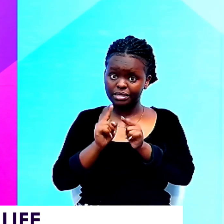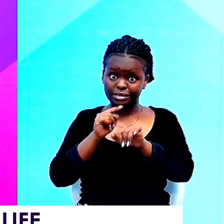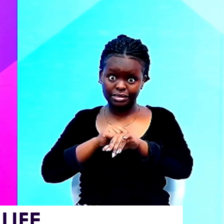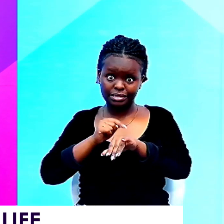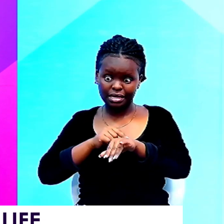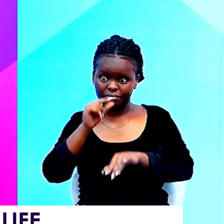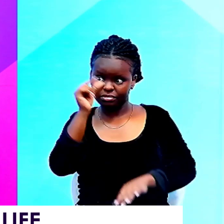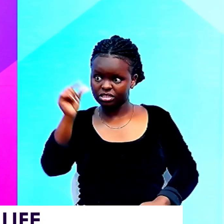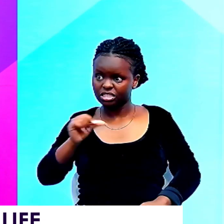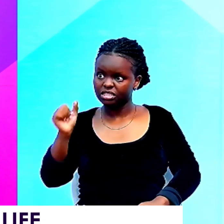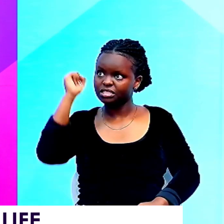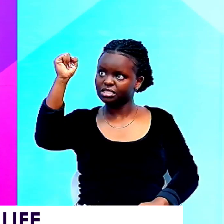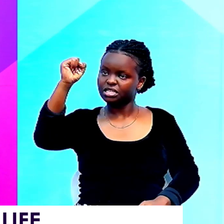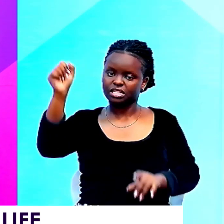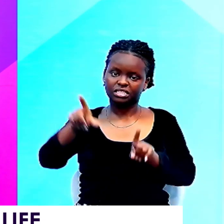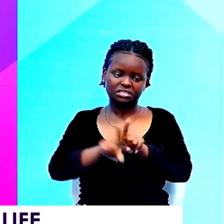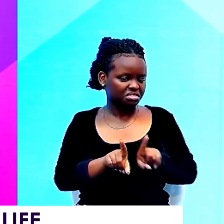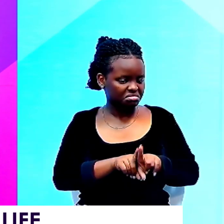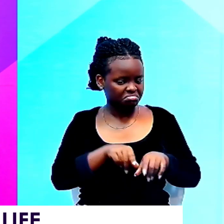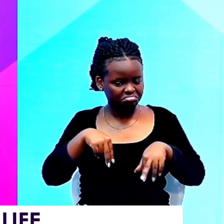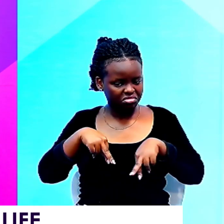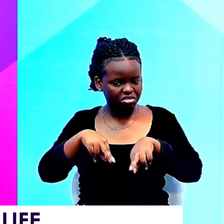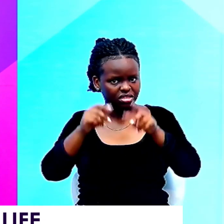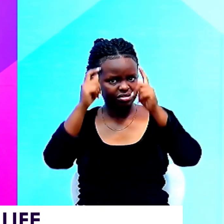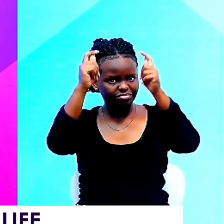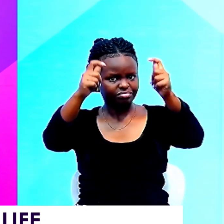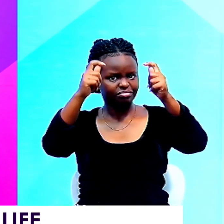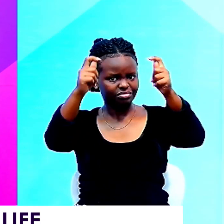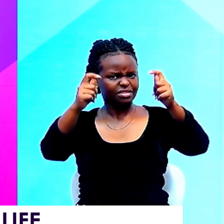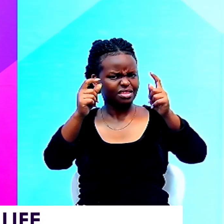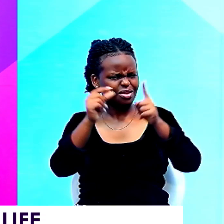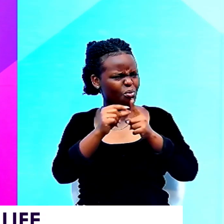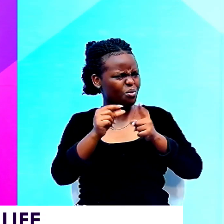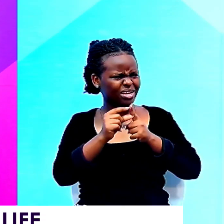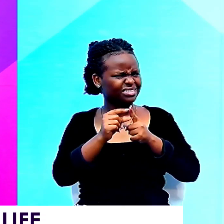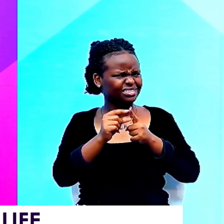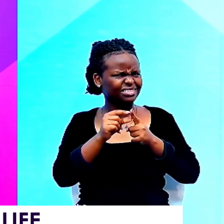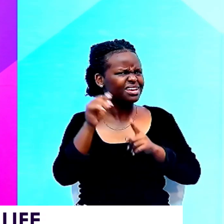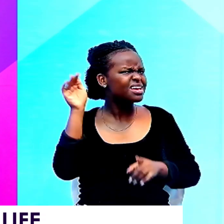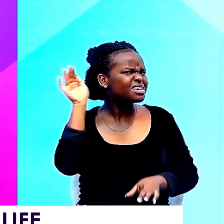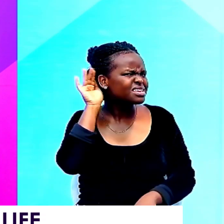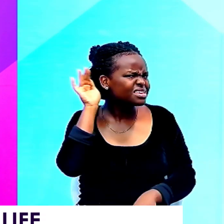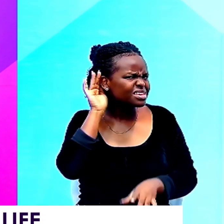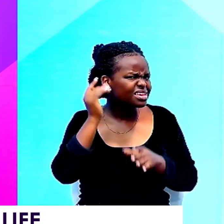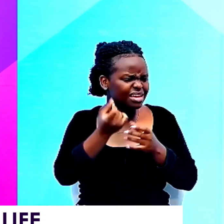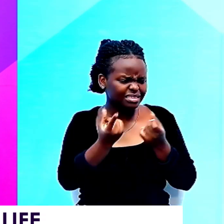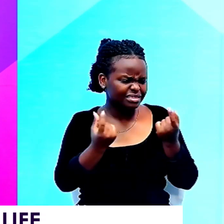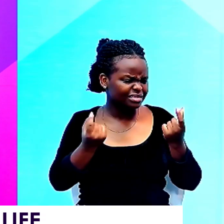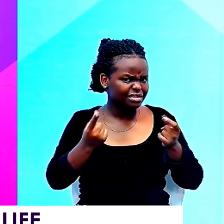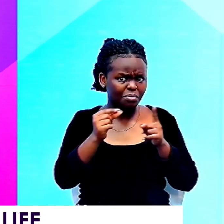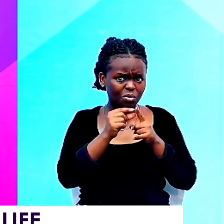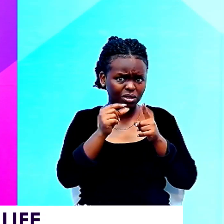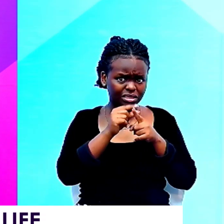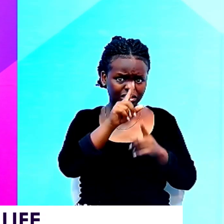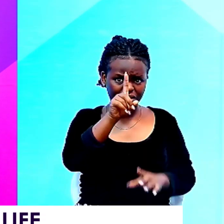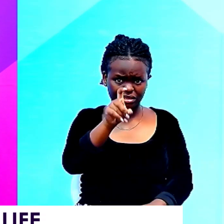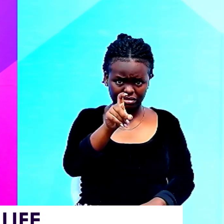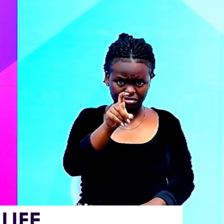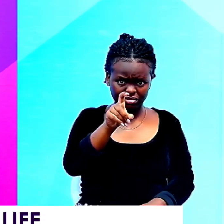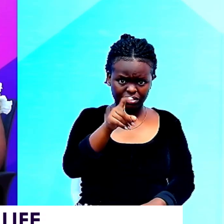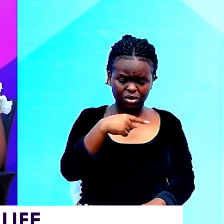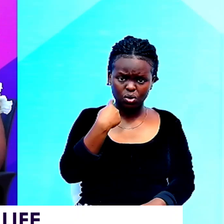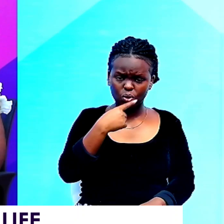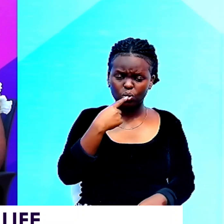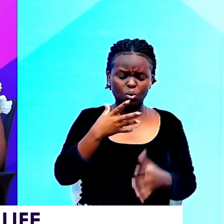were on the streets, the words that they were bringing out, did you hear some of the words? Whom